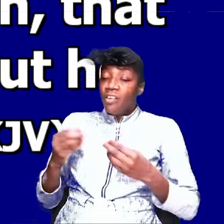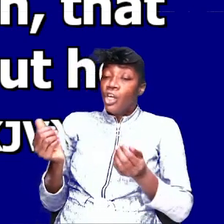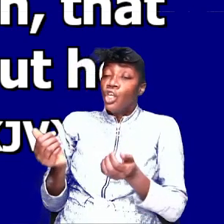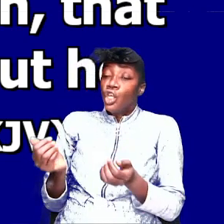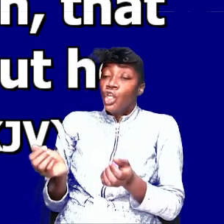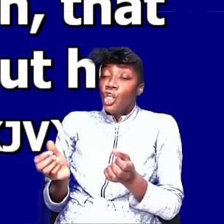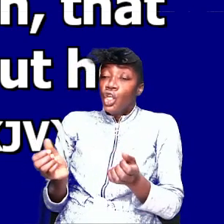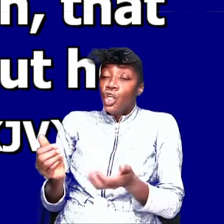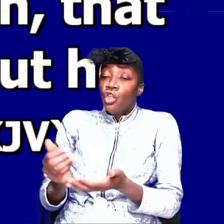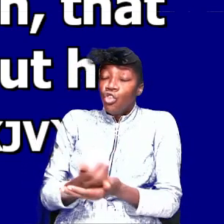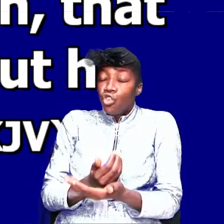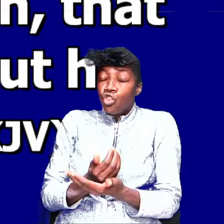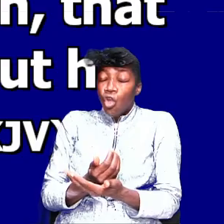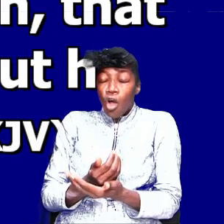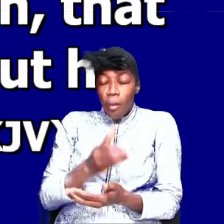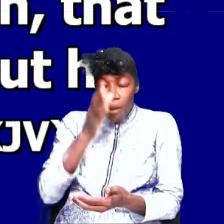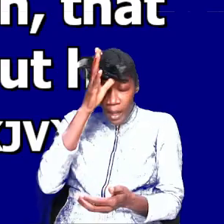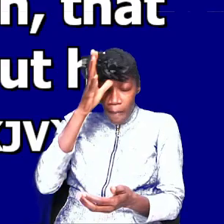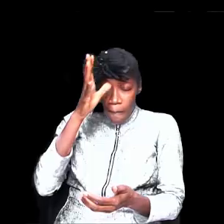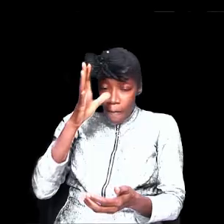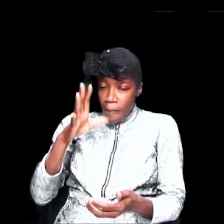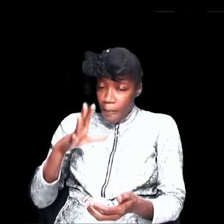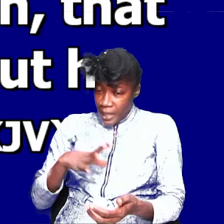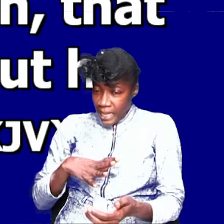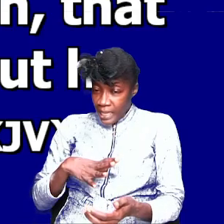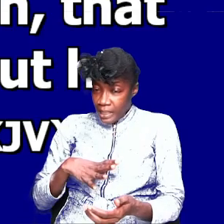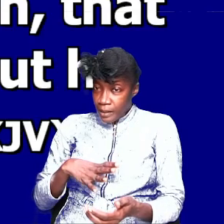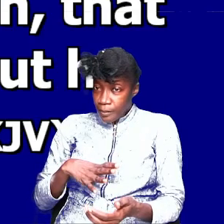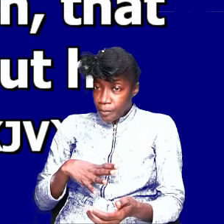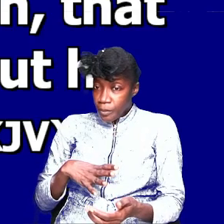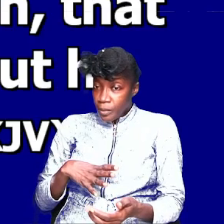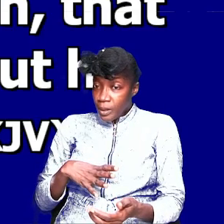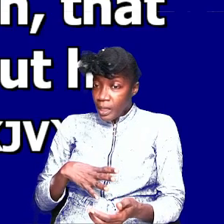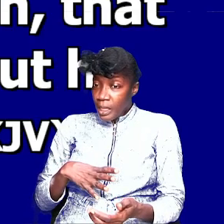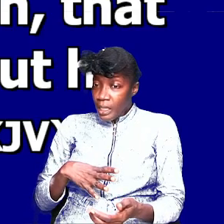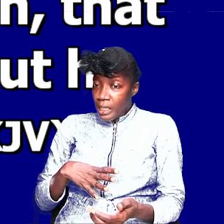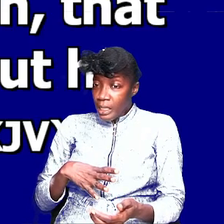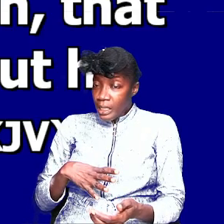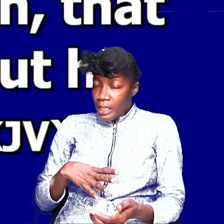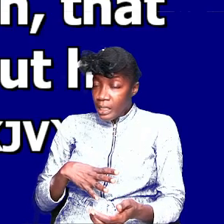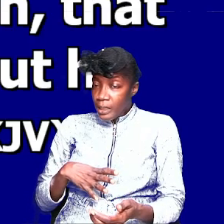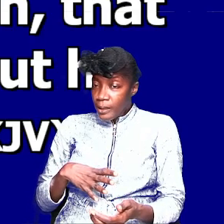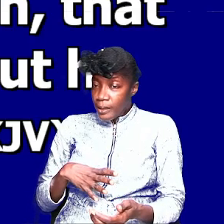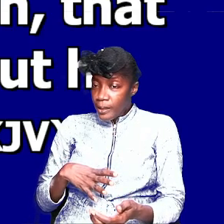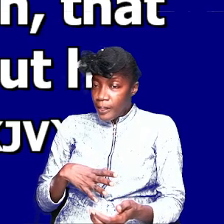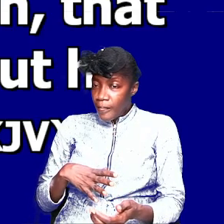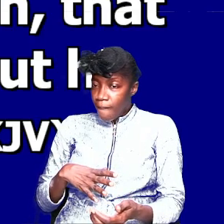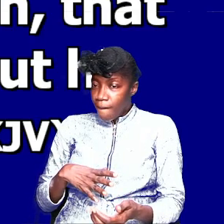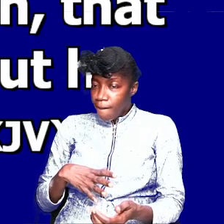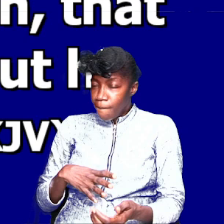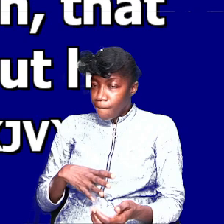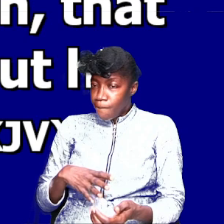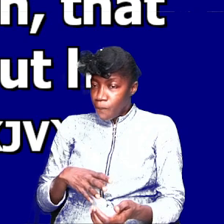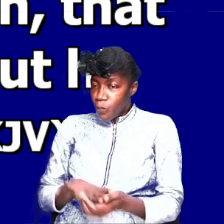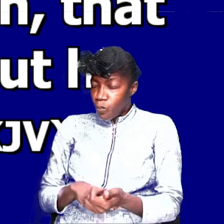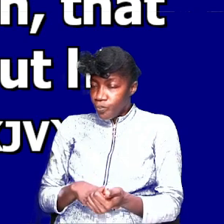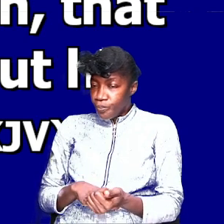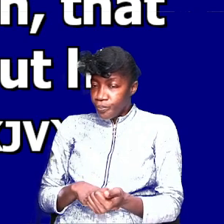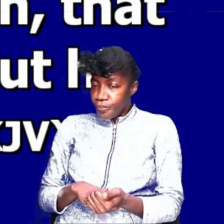and his armor bearer, Jonathan, so verse 1 really tells us, and I'm just going to run down through the verses. Verse 1 tells